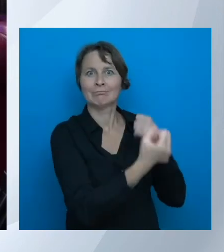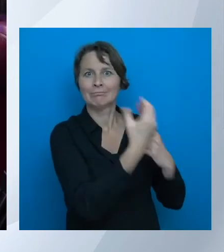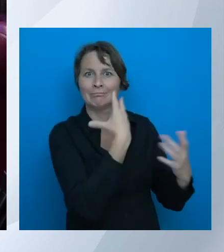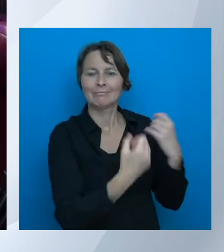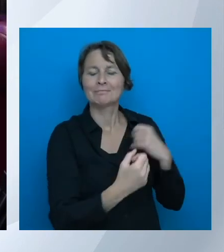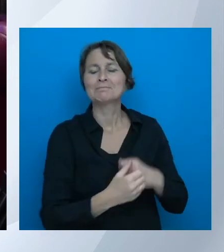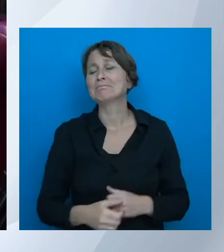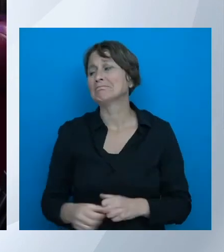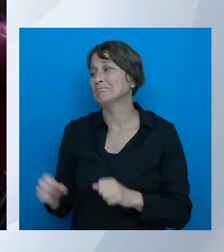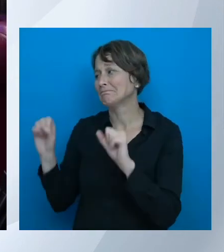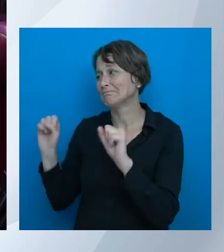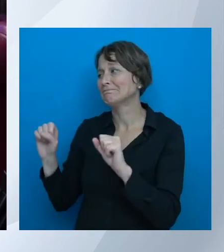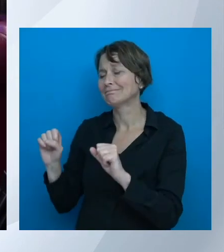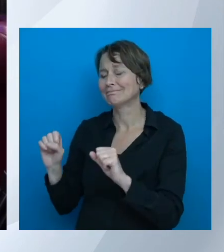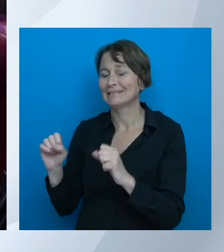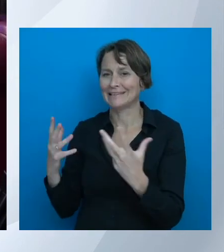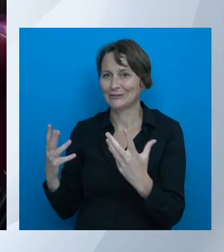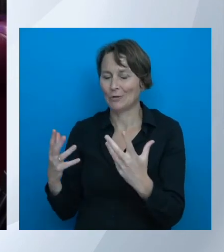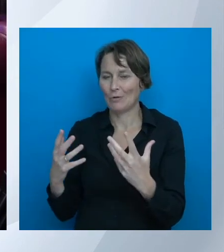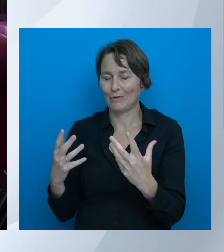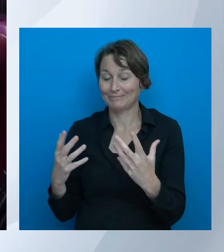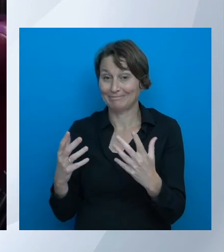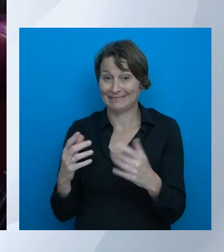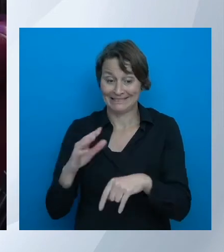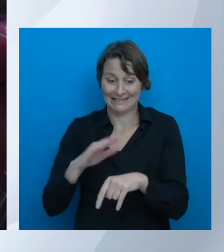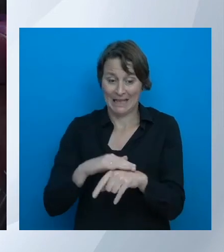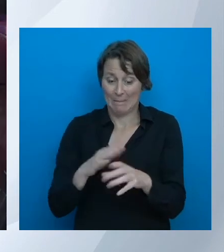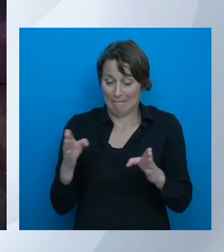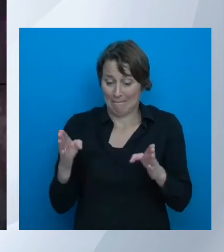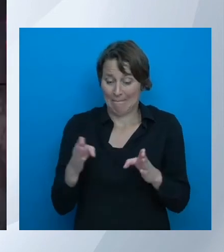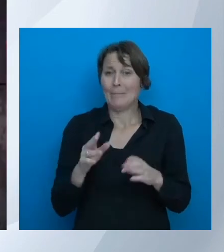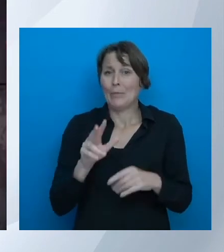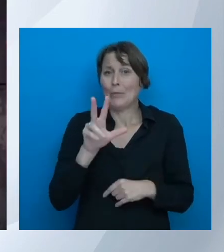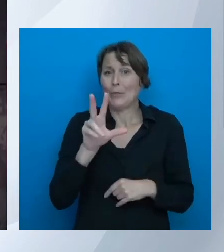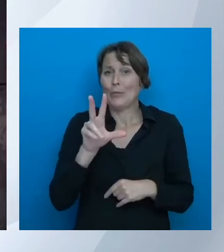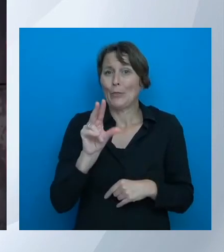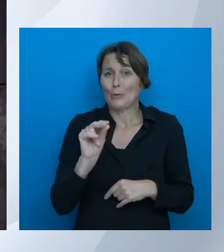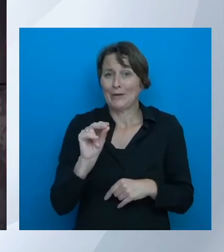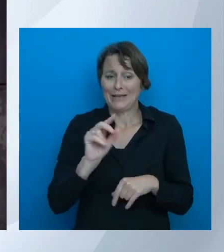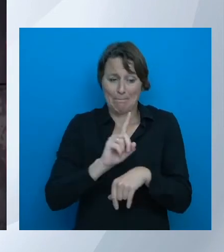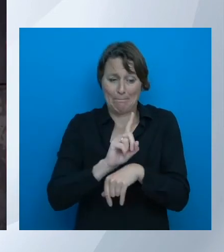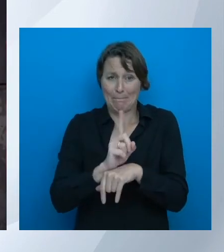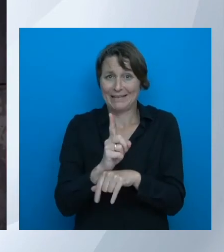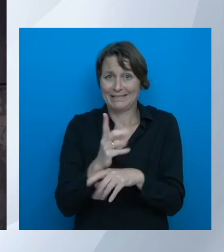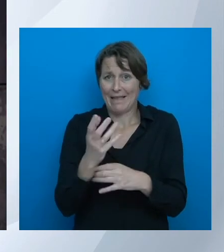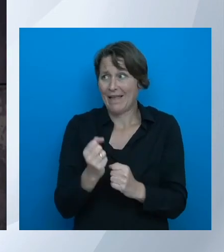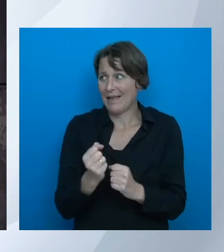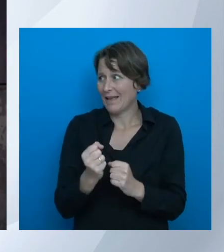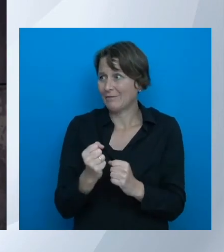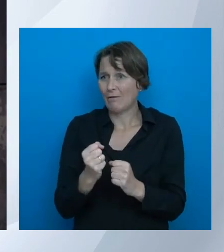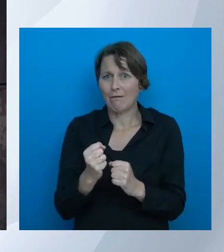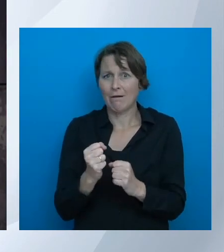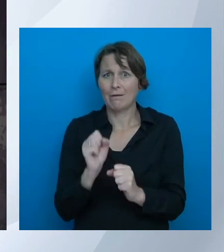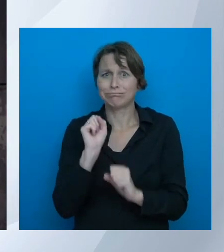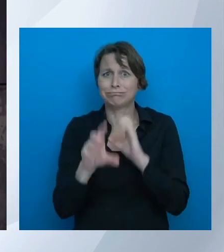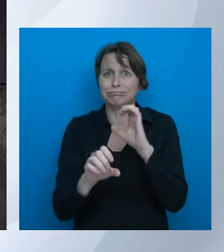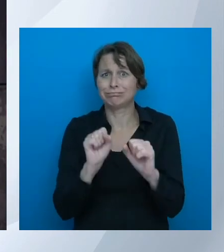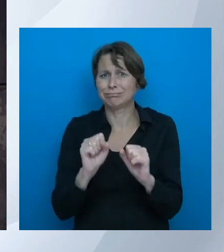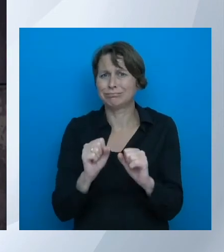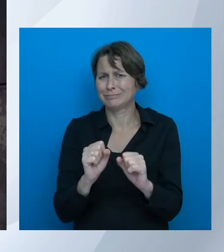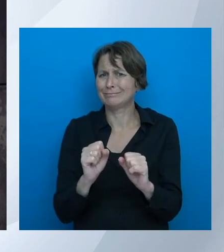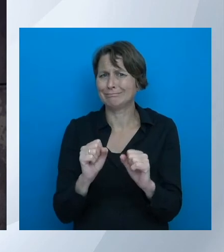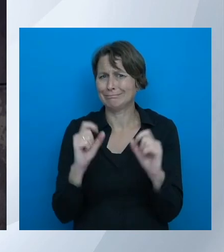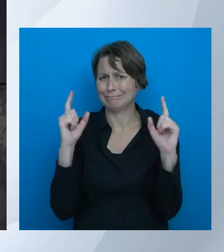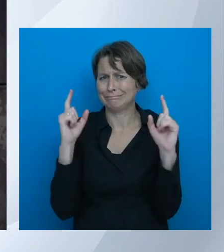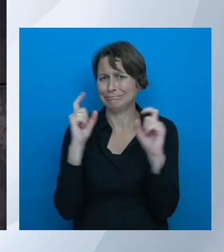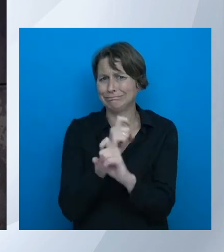It's hard to do in just half an hour. So yeah, definitely. Yeah, and so now you mentioned a